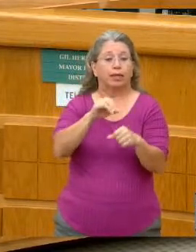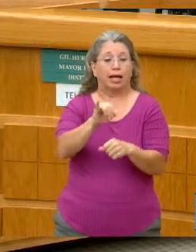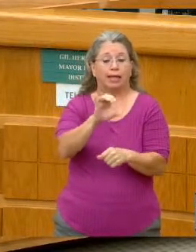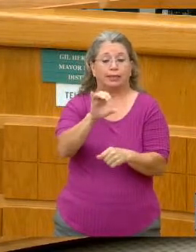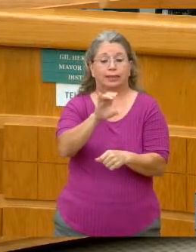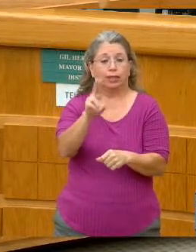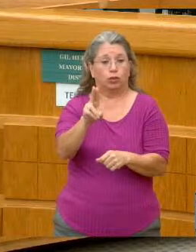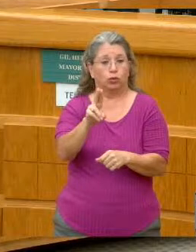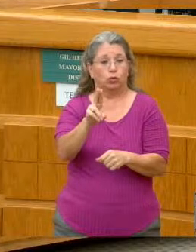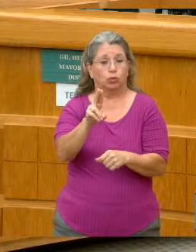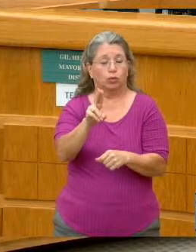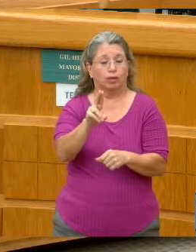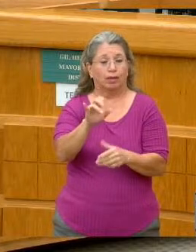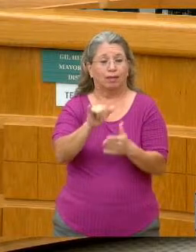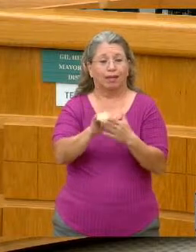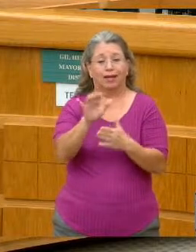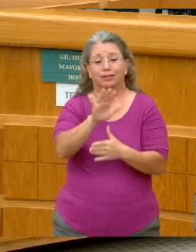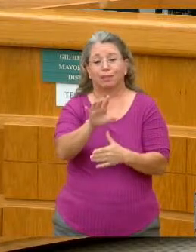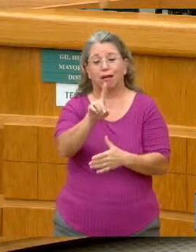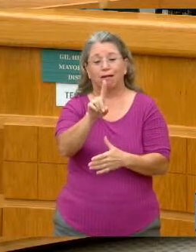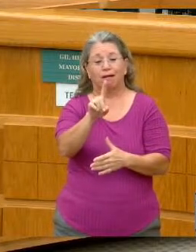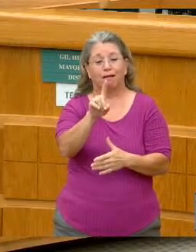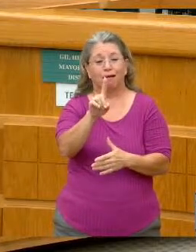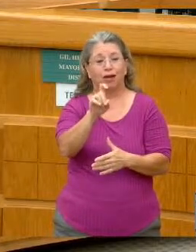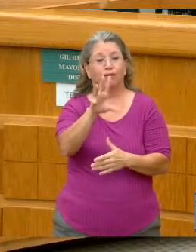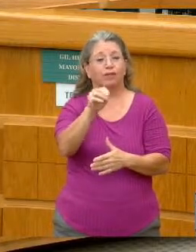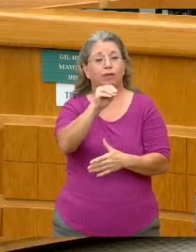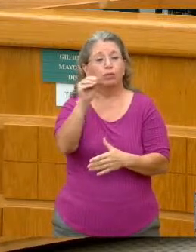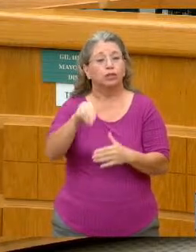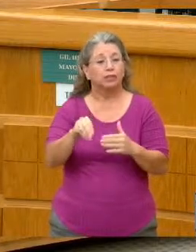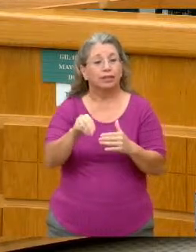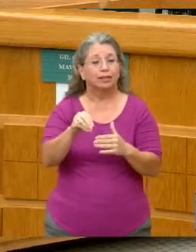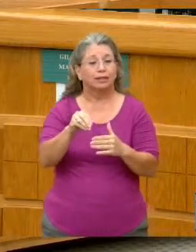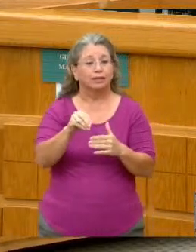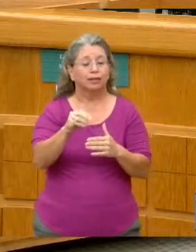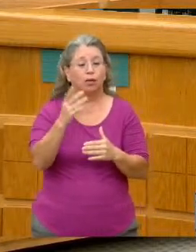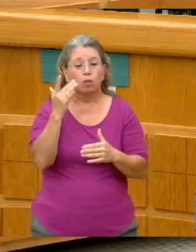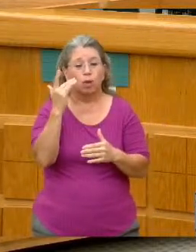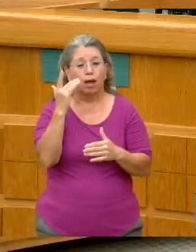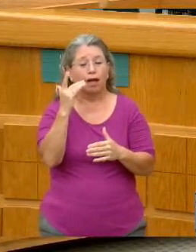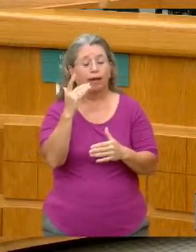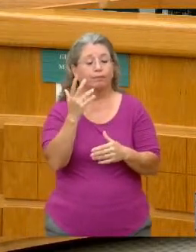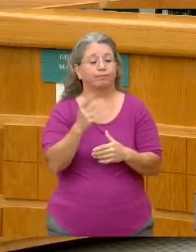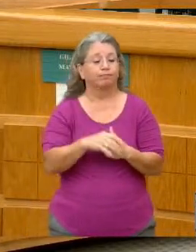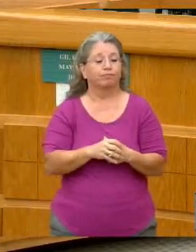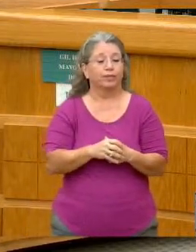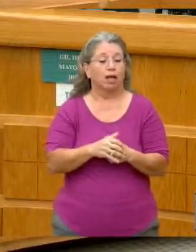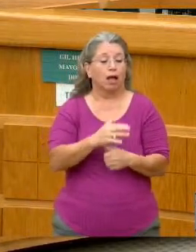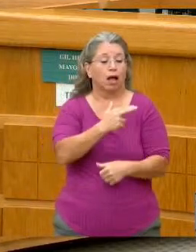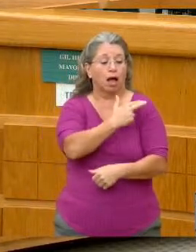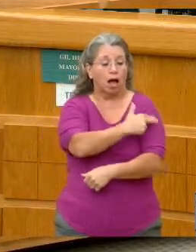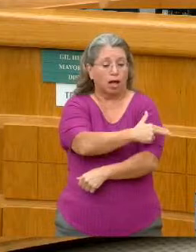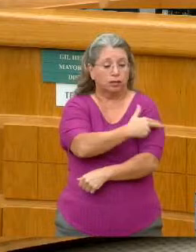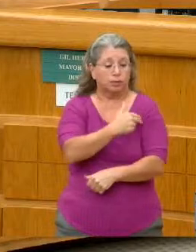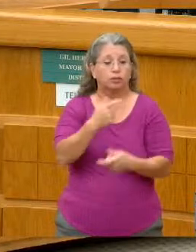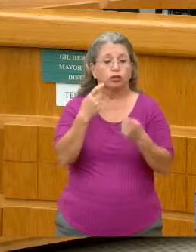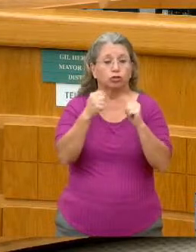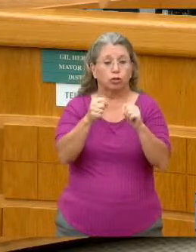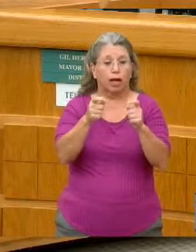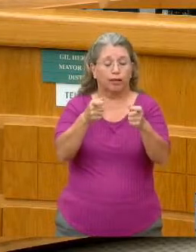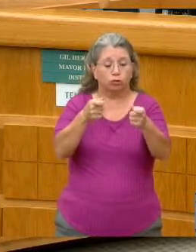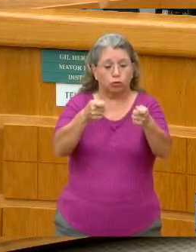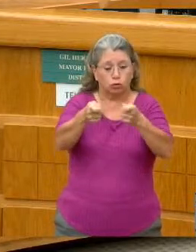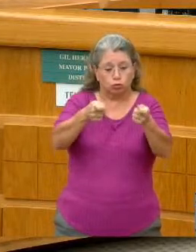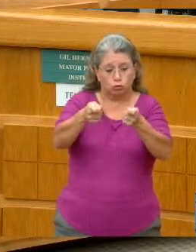100, 150, and one of the reasons why this is the case is the hospitals really try to regulate how many people are in the ICU